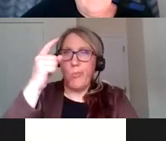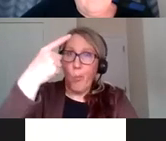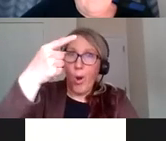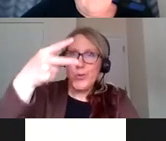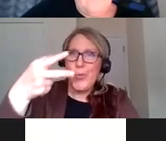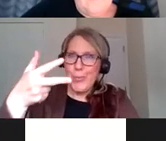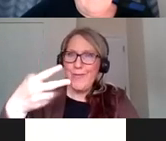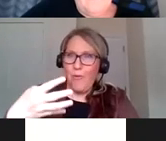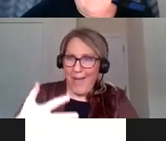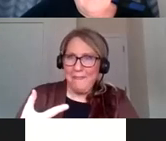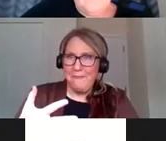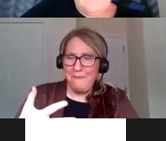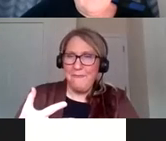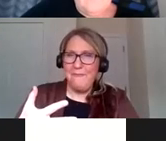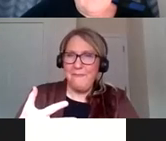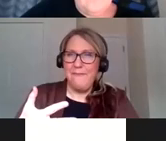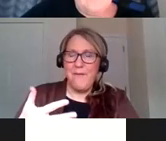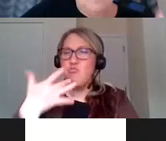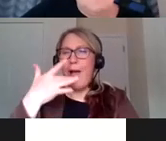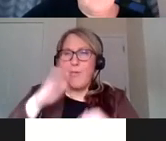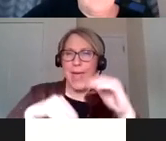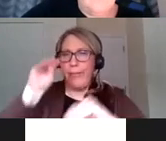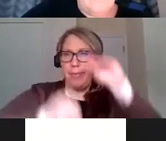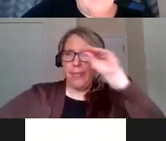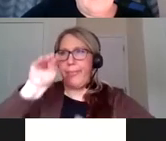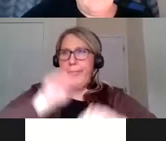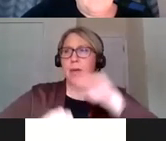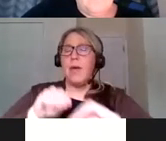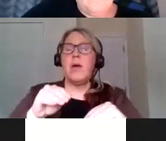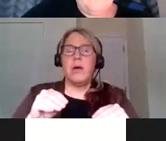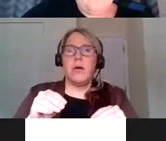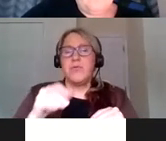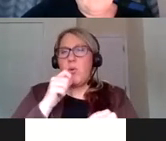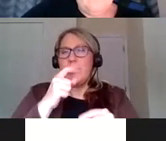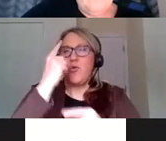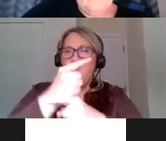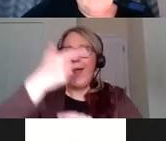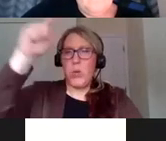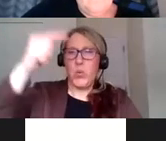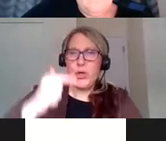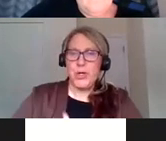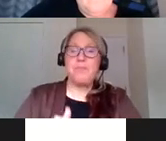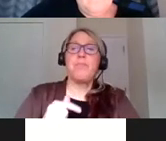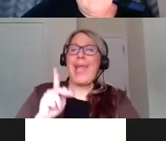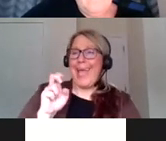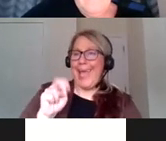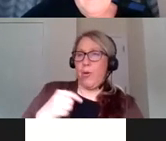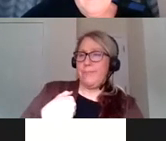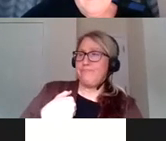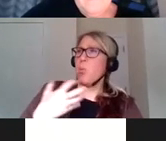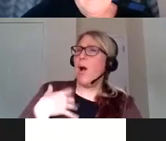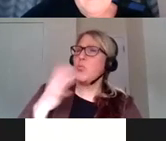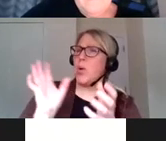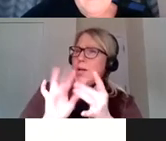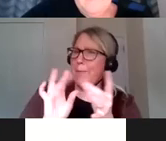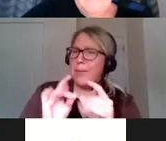3, 4, and 5. So it's going to read things in that correct order. And I just want to make a comment about